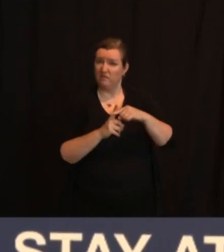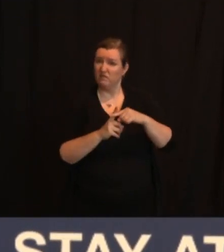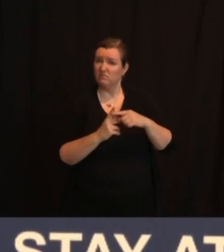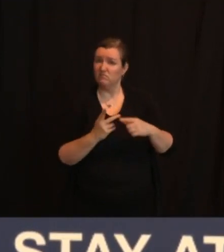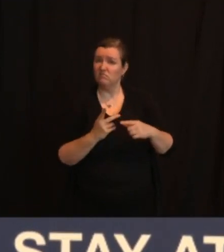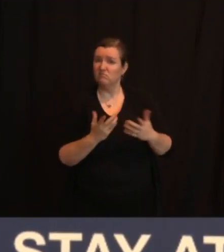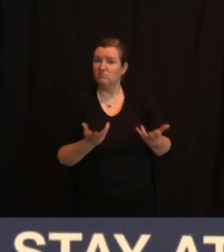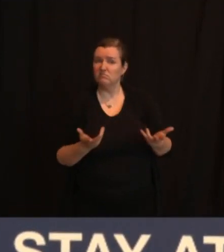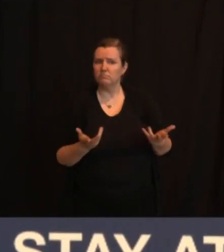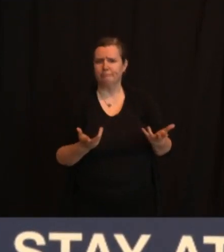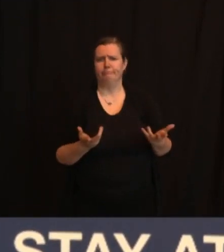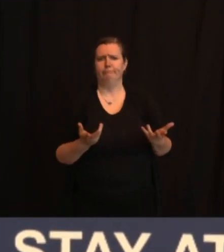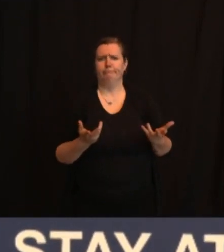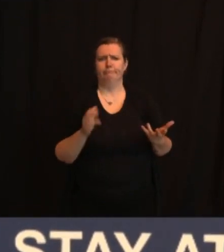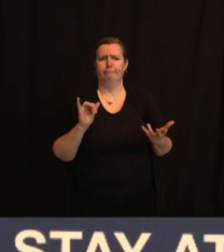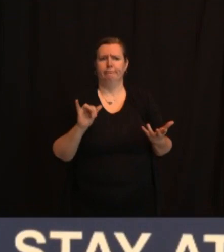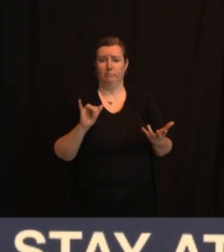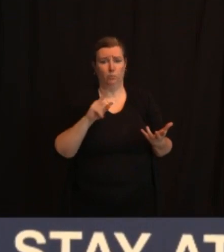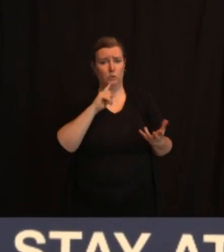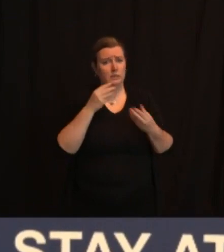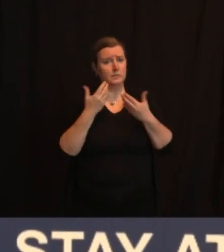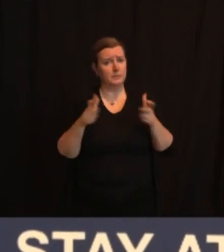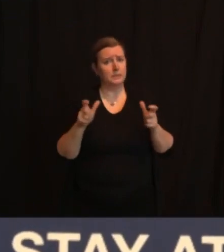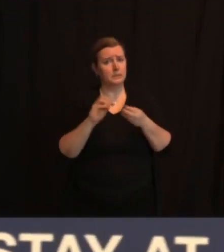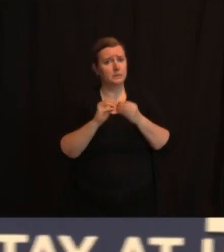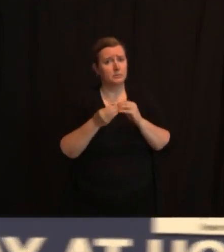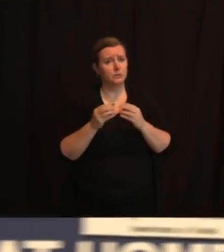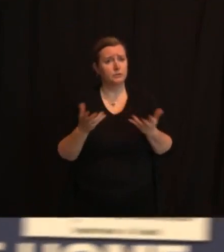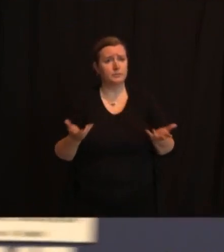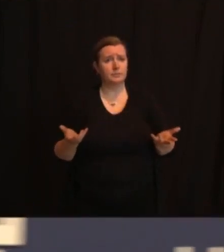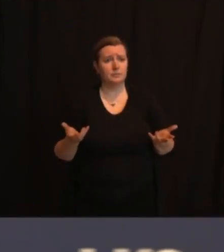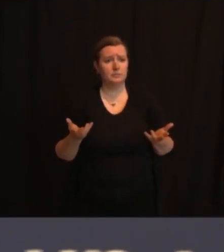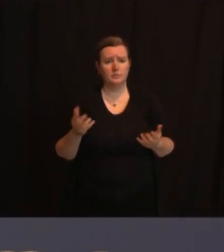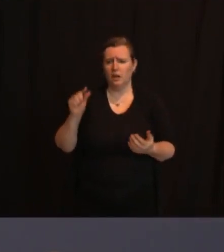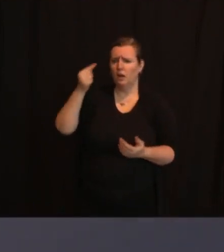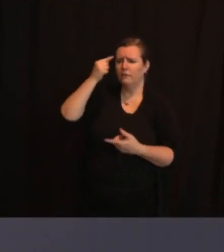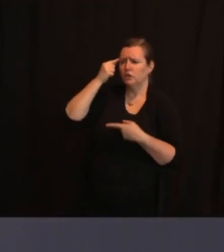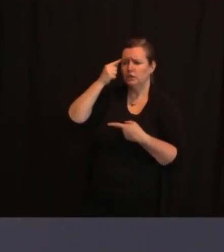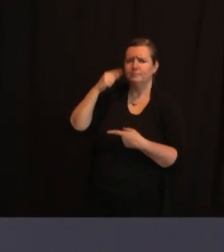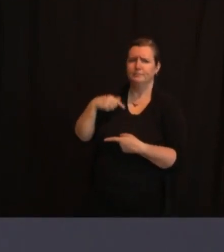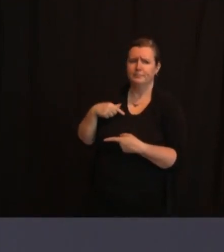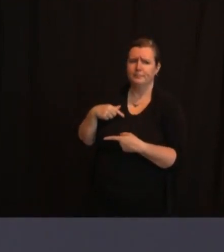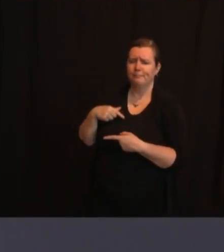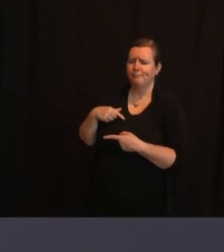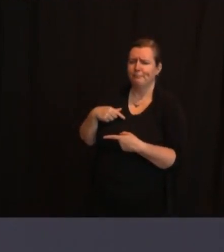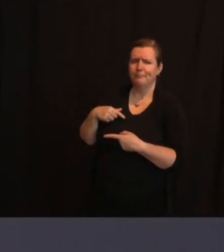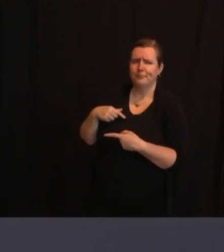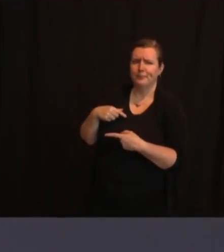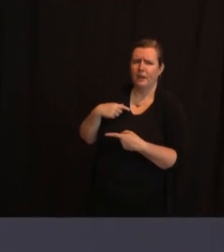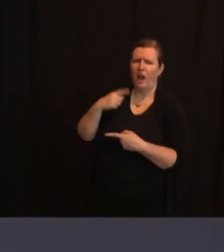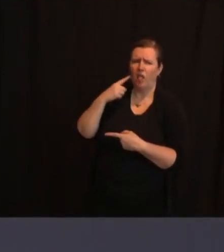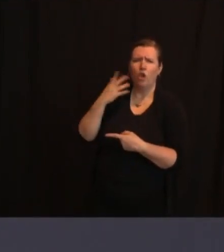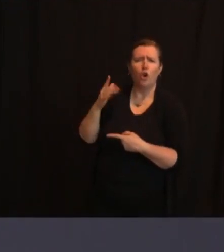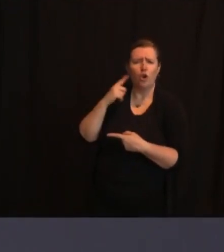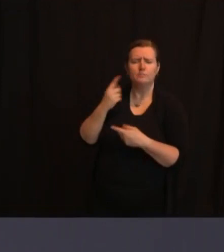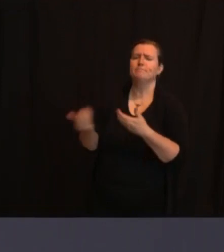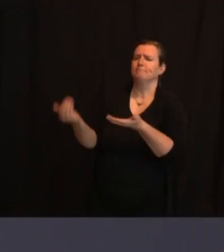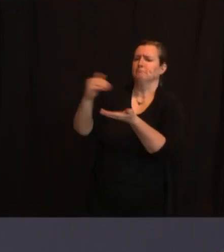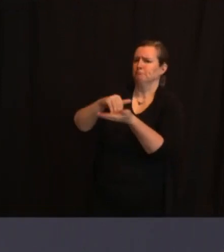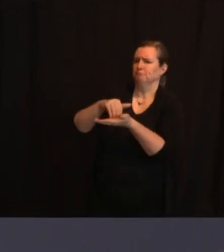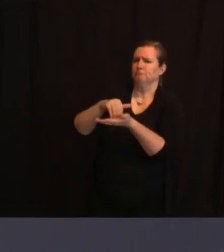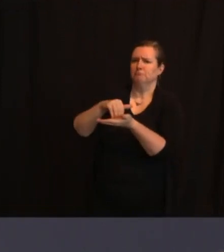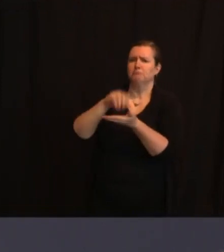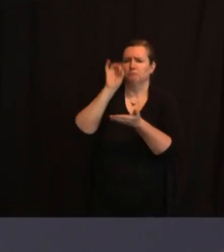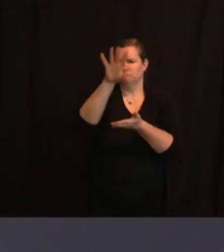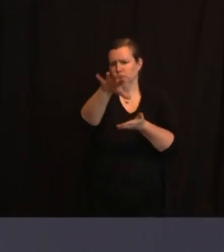a significant number. I would also add that I think you've heard this from us already, but you should assume in